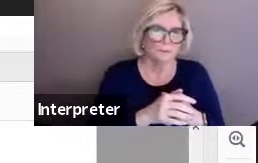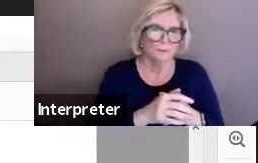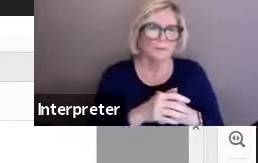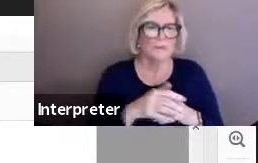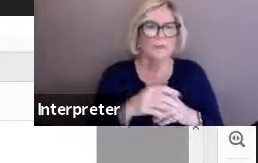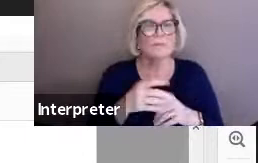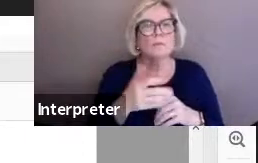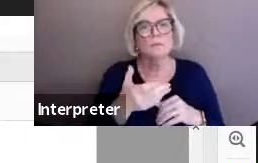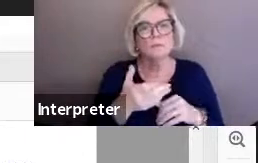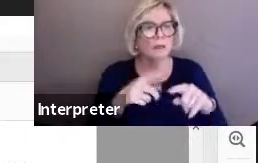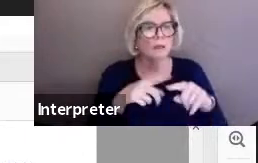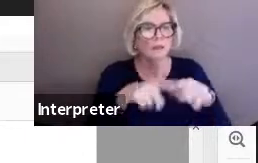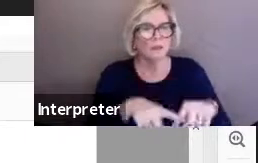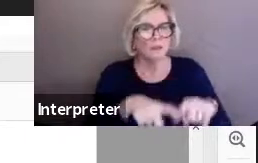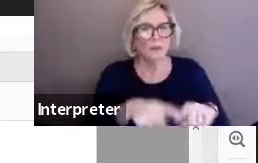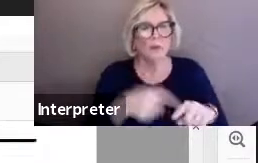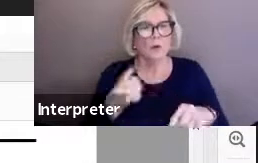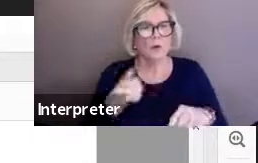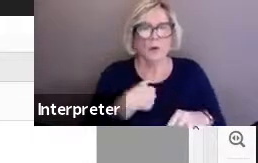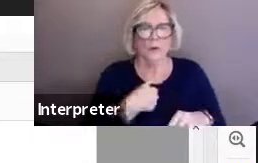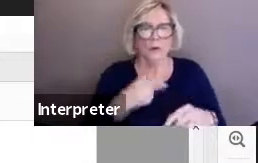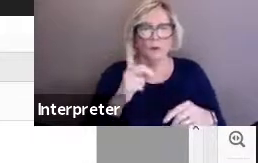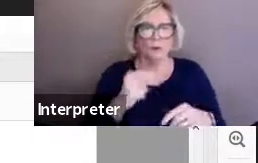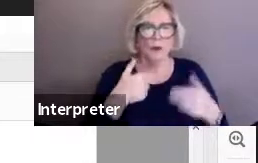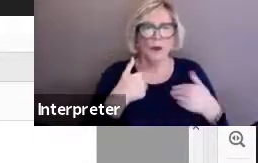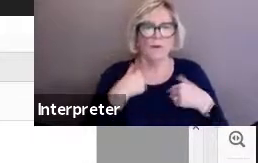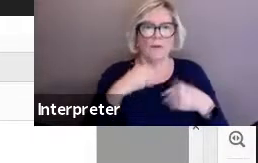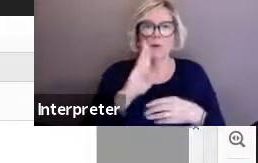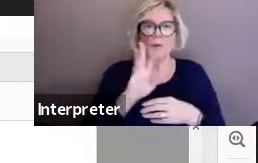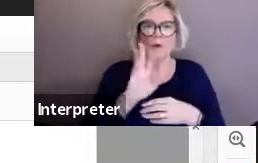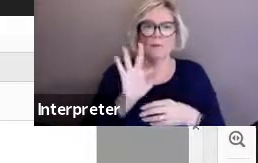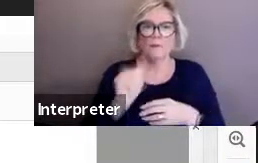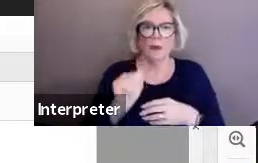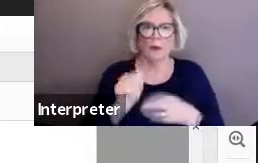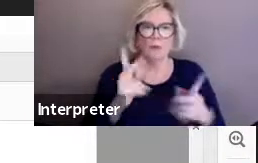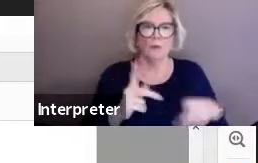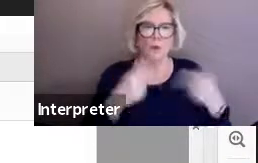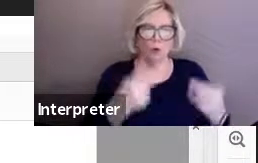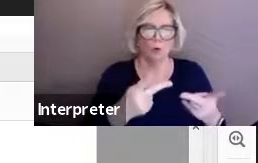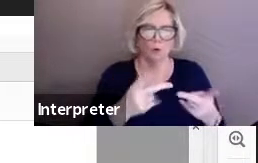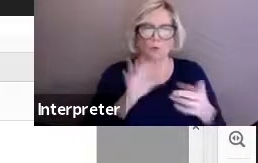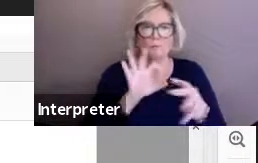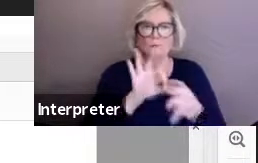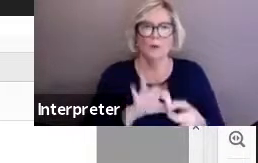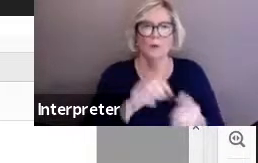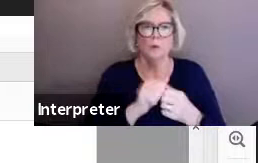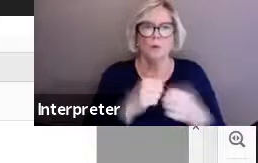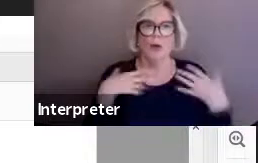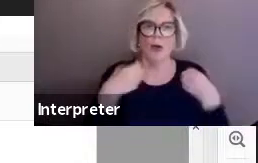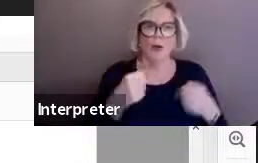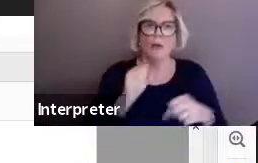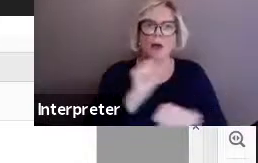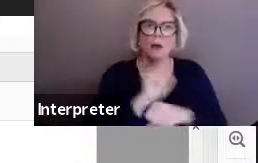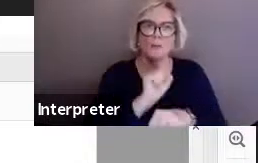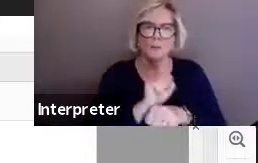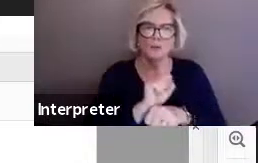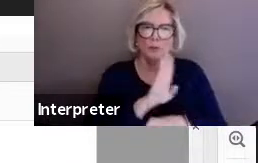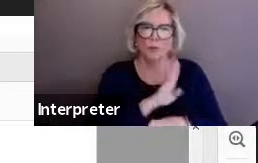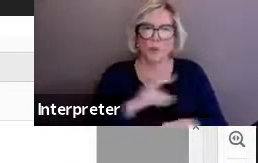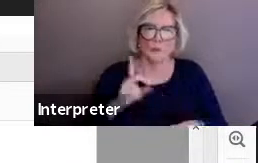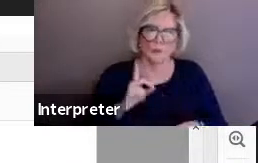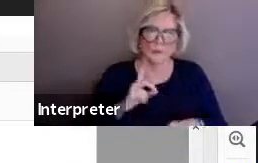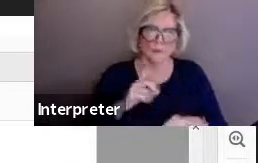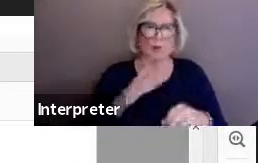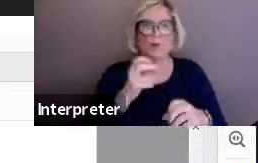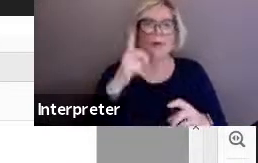Additionally, we have a BRFA proposal that pertains to the health occupation boards. So when the